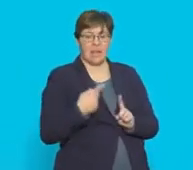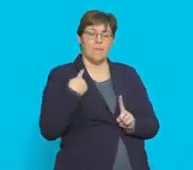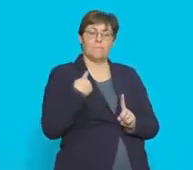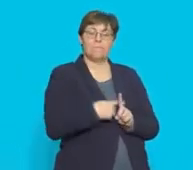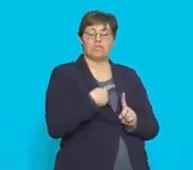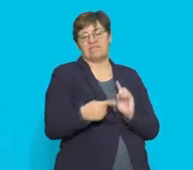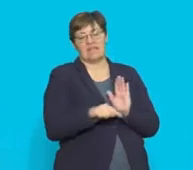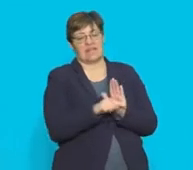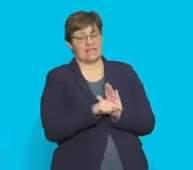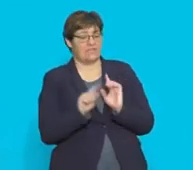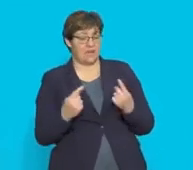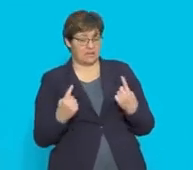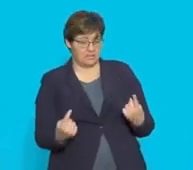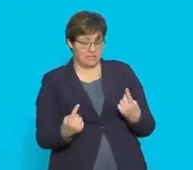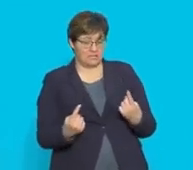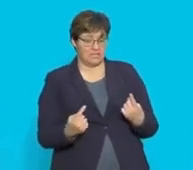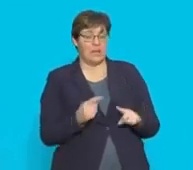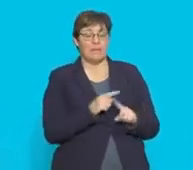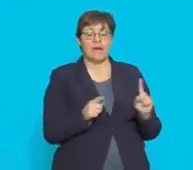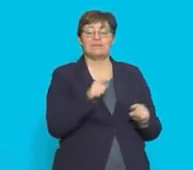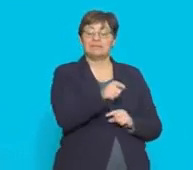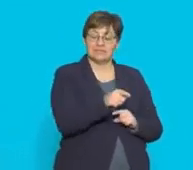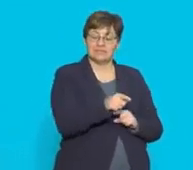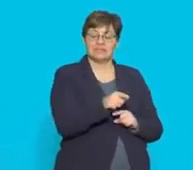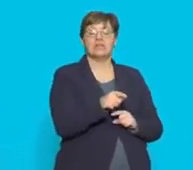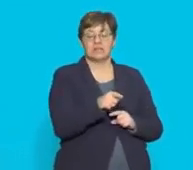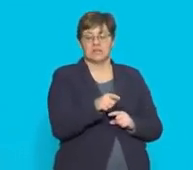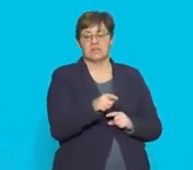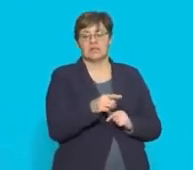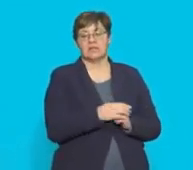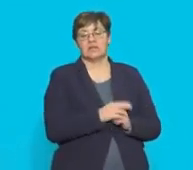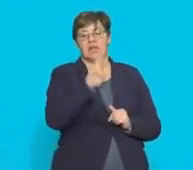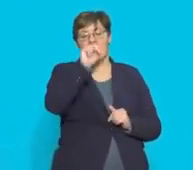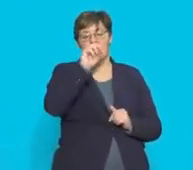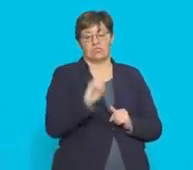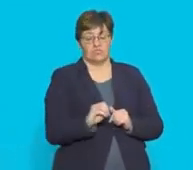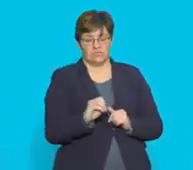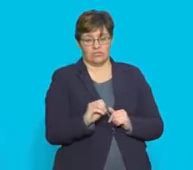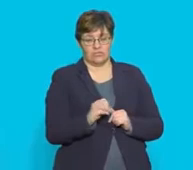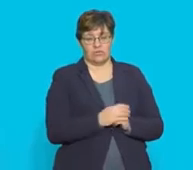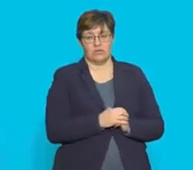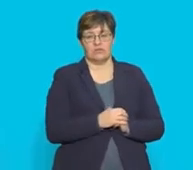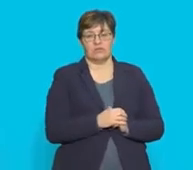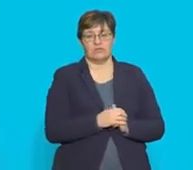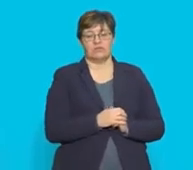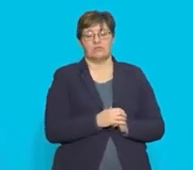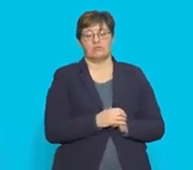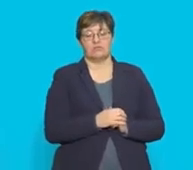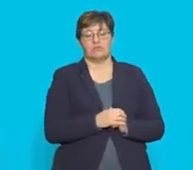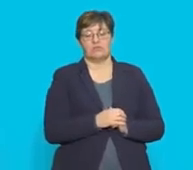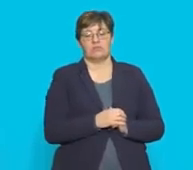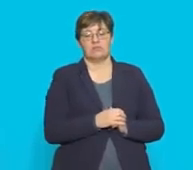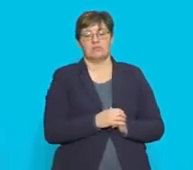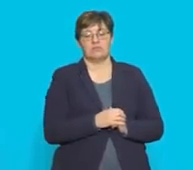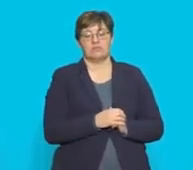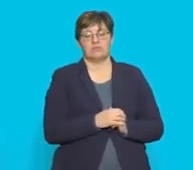as a positive or negative number, but this will be a whole number, so it's n0. By the way,